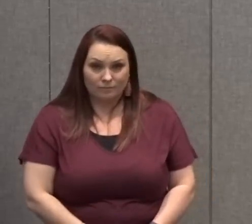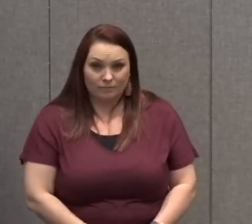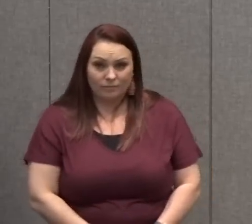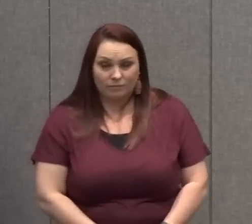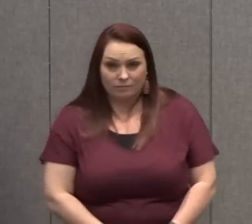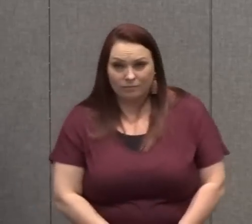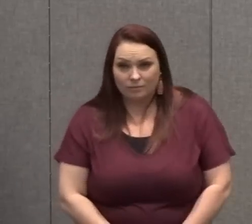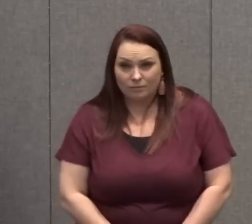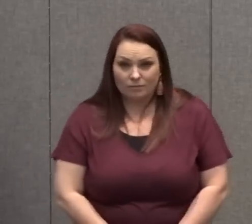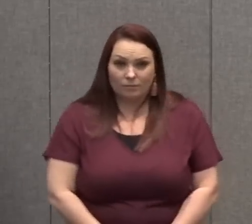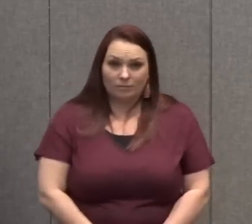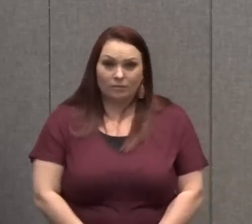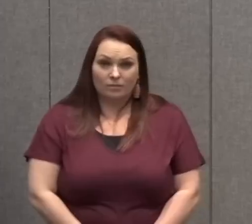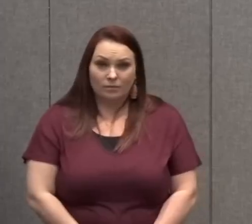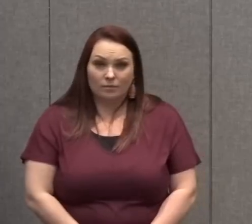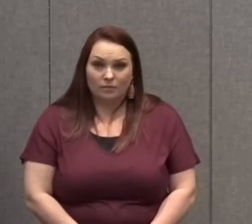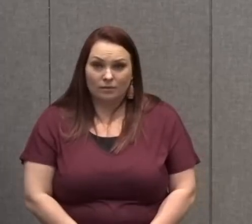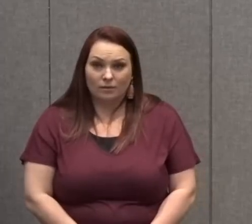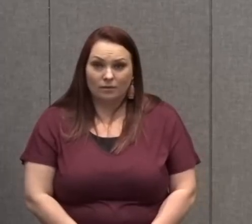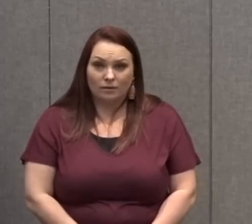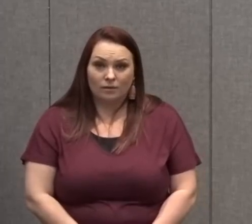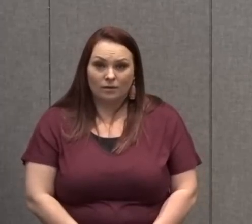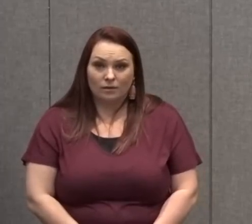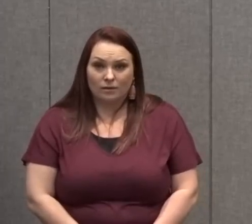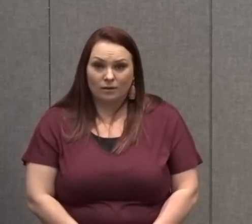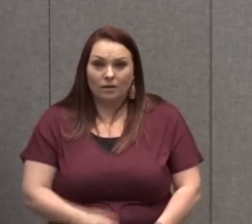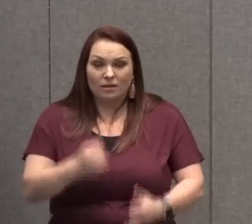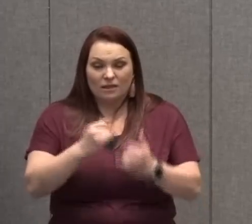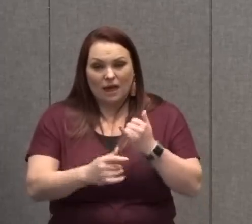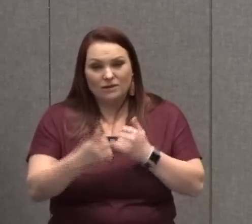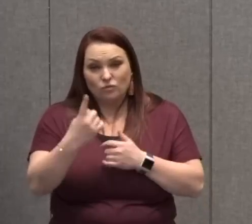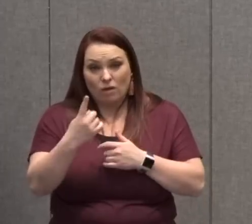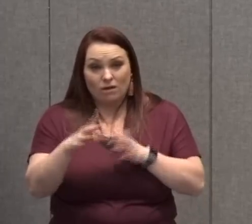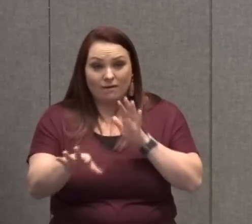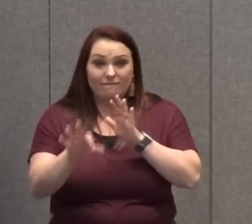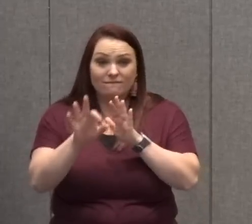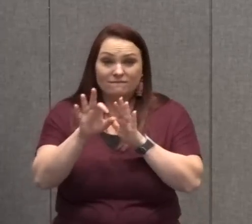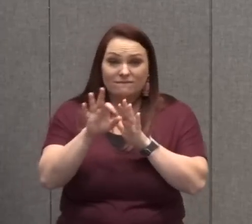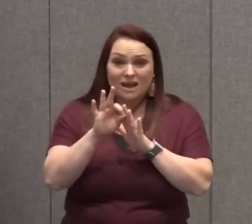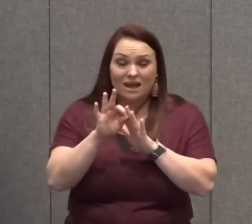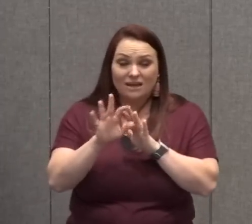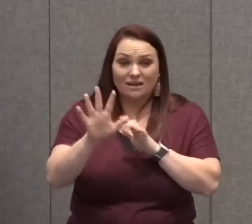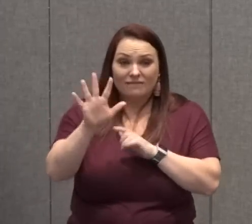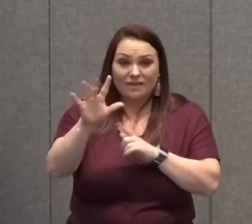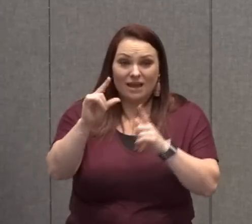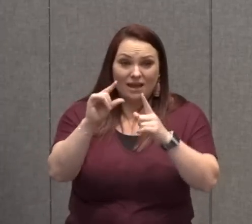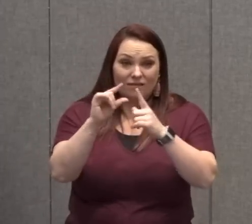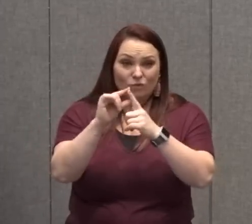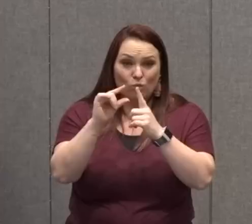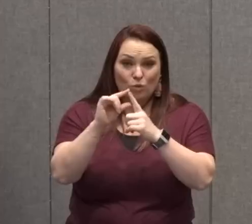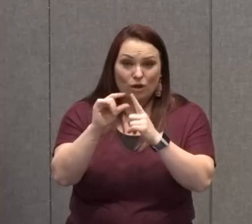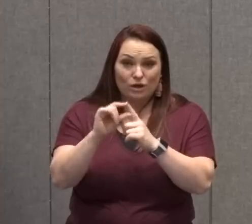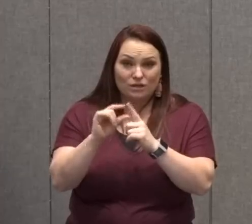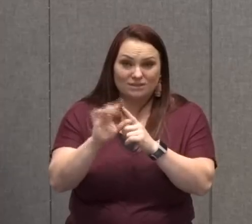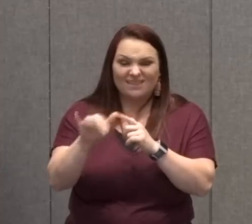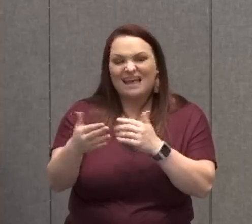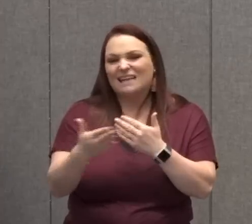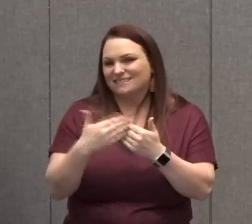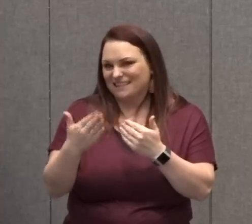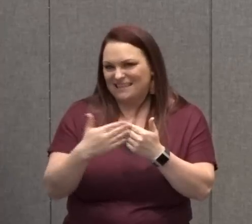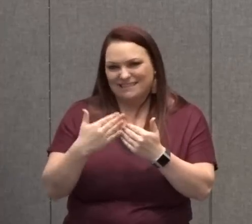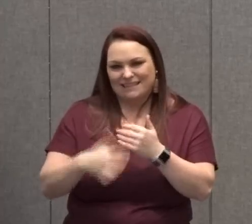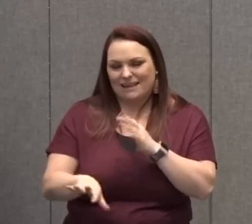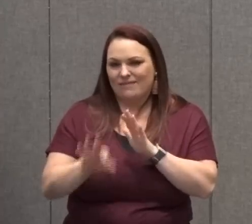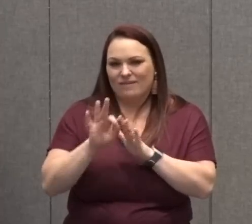and in this last one let's find just five words that's the easiest